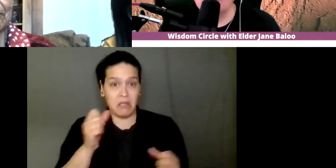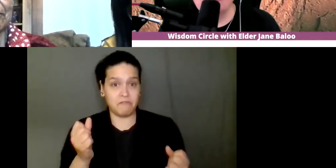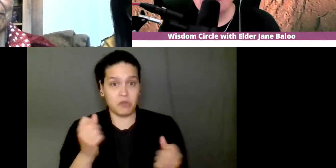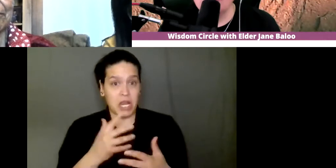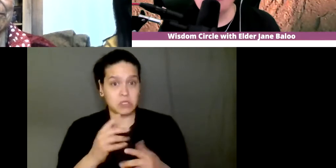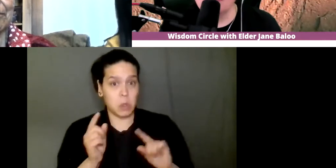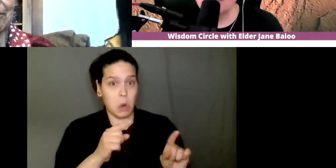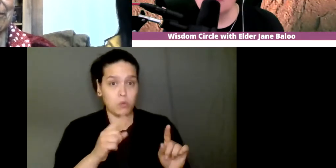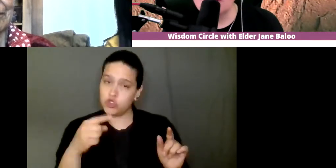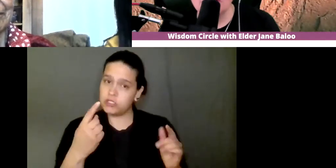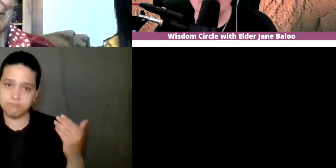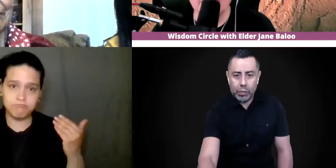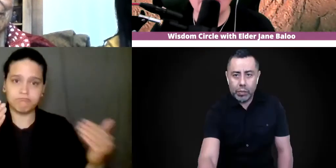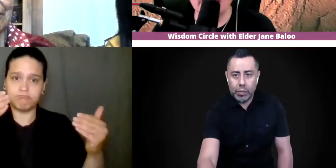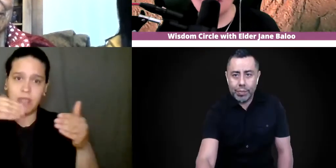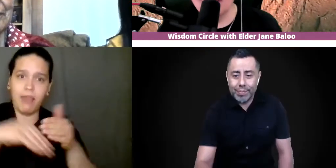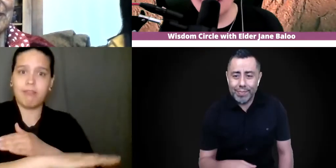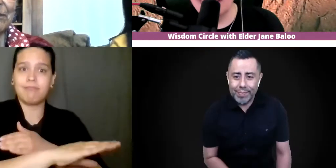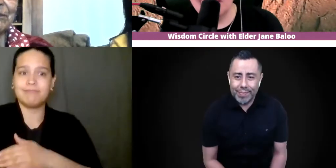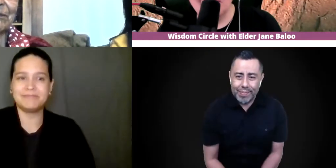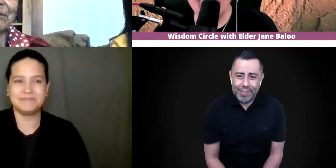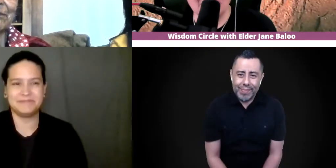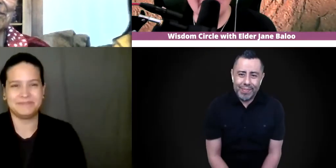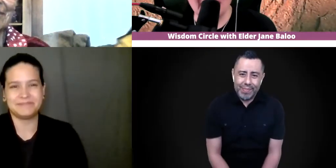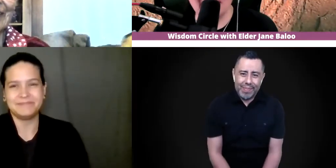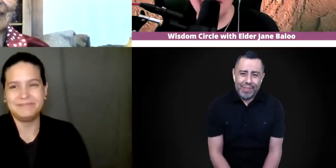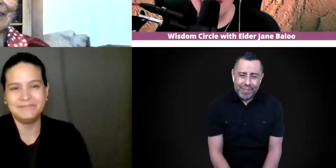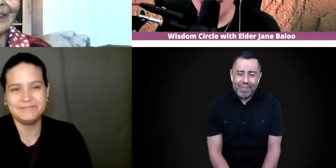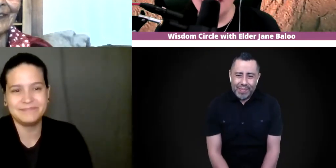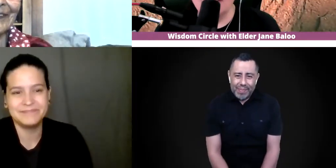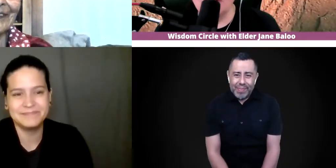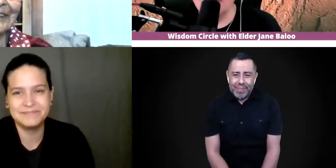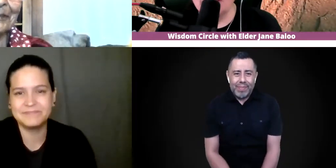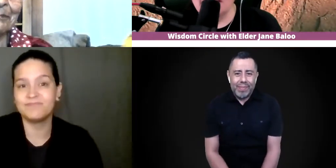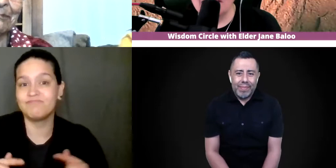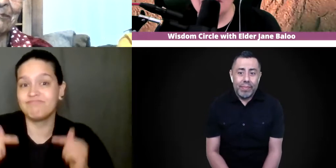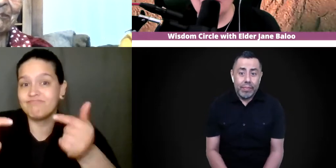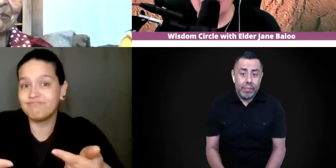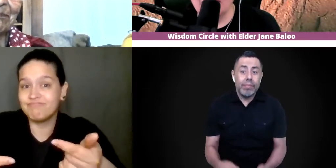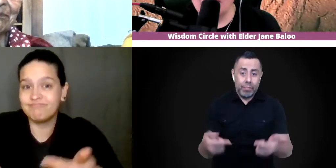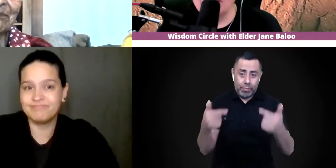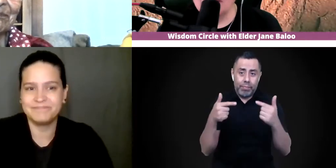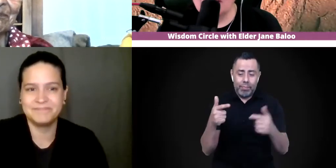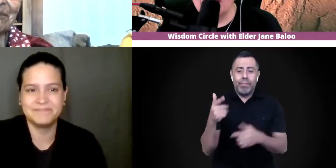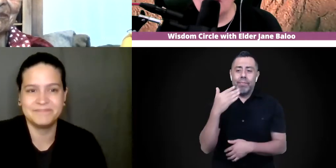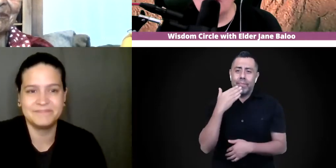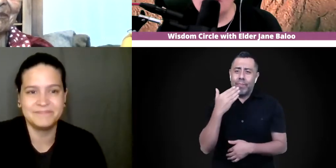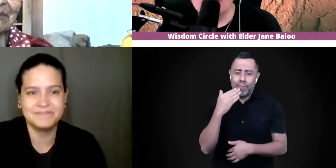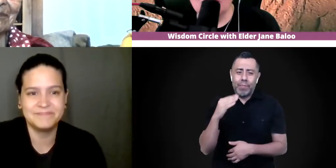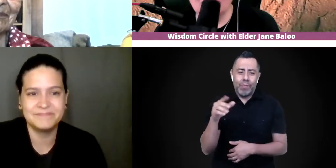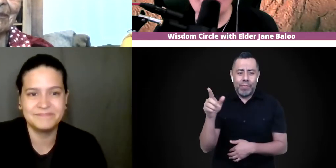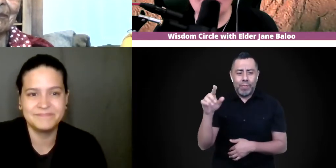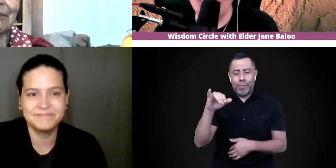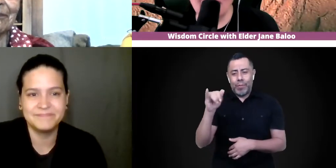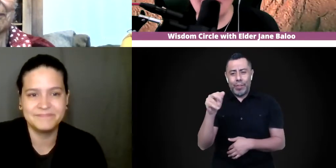Wow. Thank you very much for that story, Jane Baloo. And so the next thing I want to know is, when did